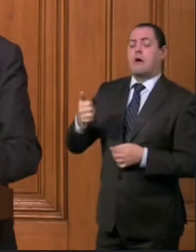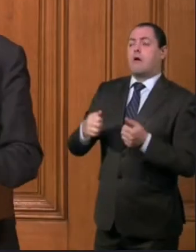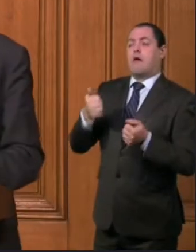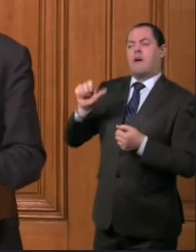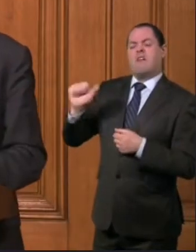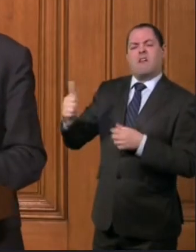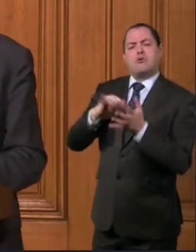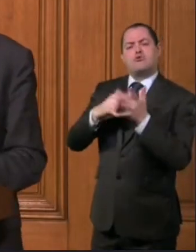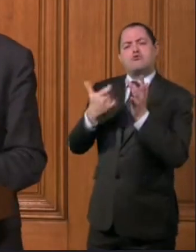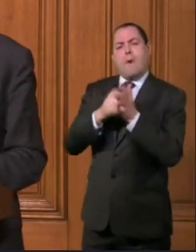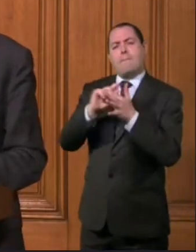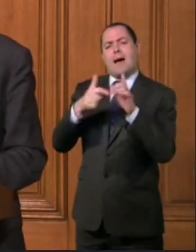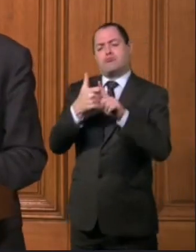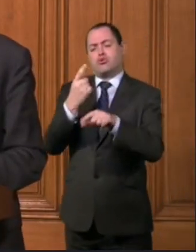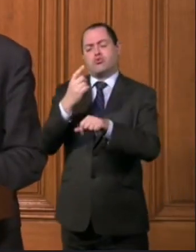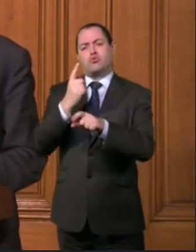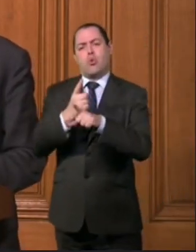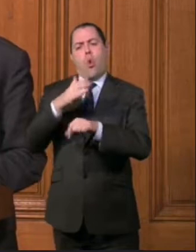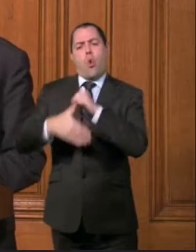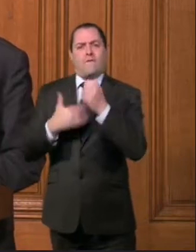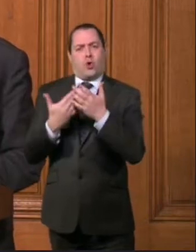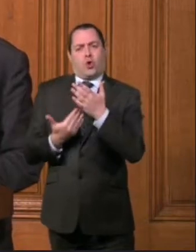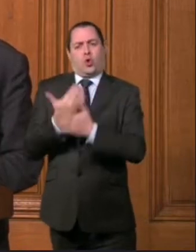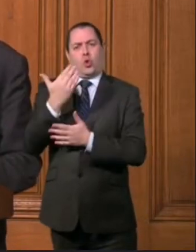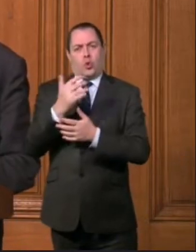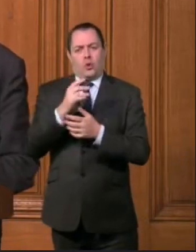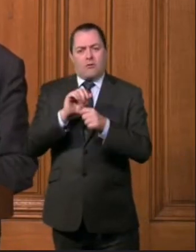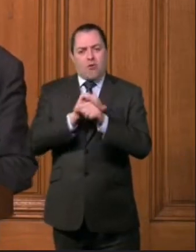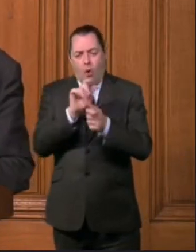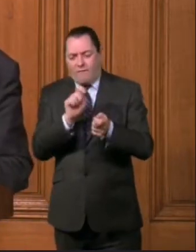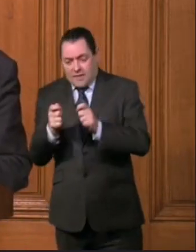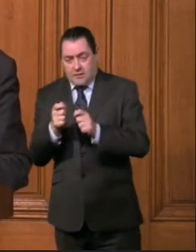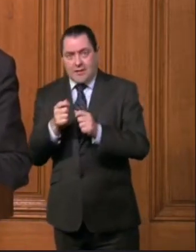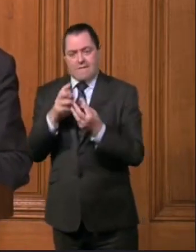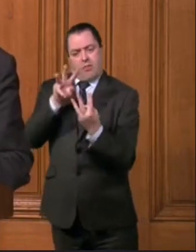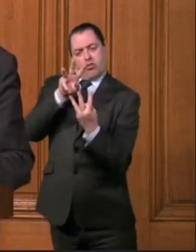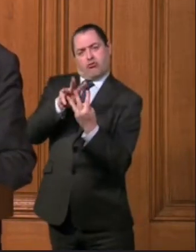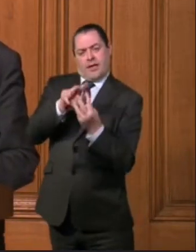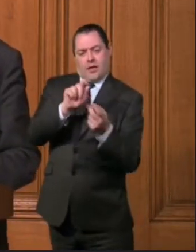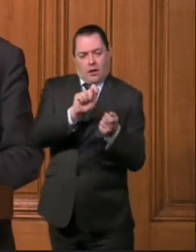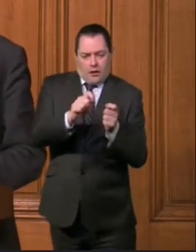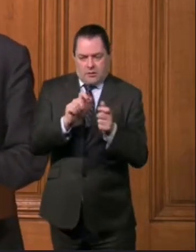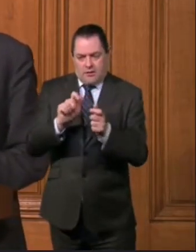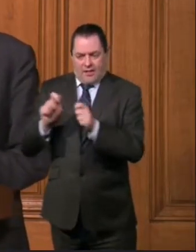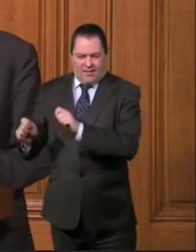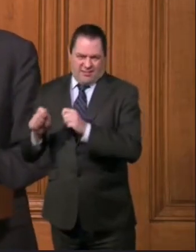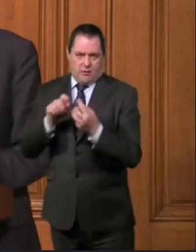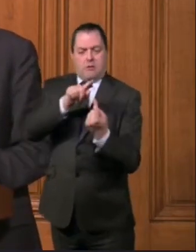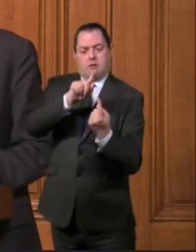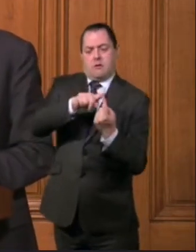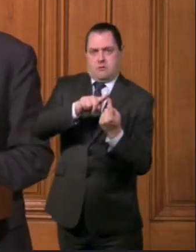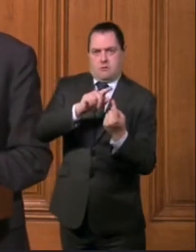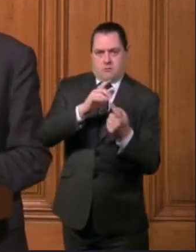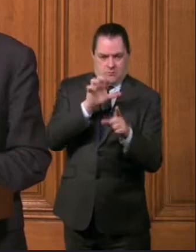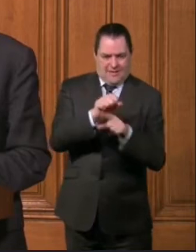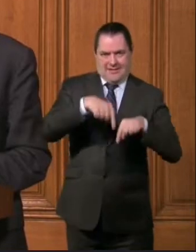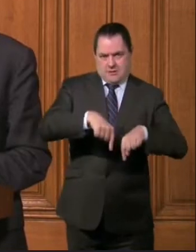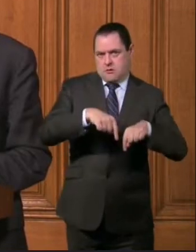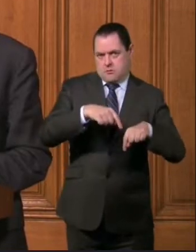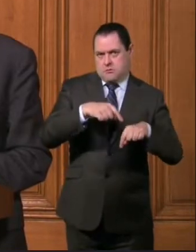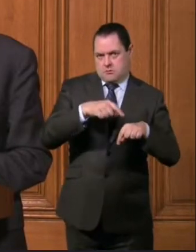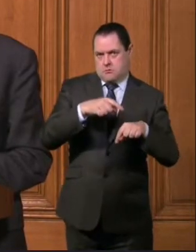three major variants of potential concern. The one that was first identified in the UK, one that was identified in South Africa, and one